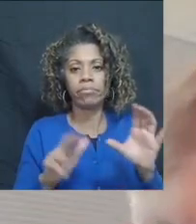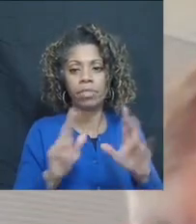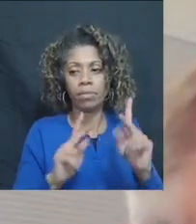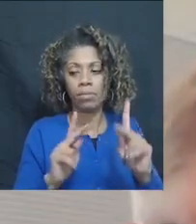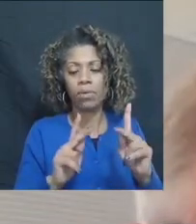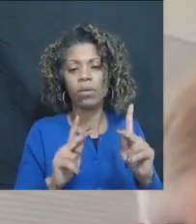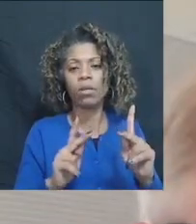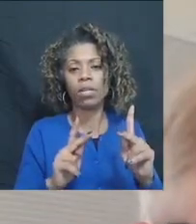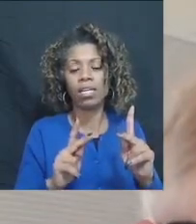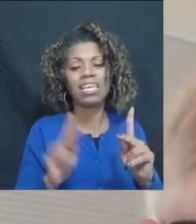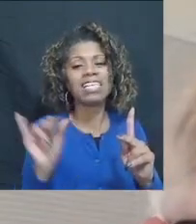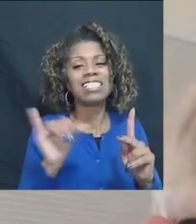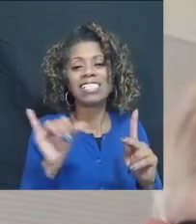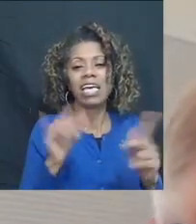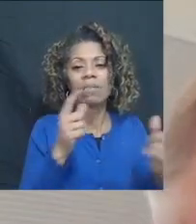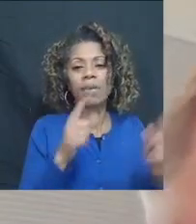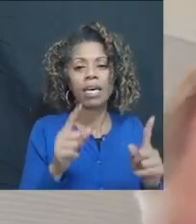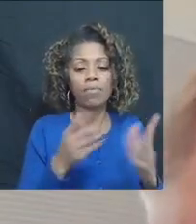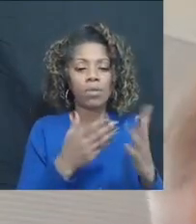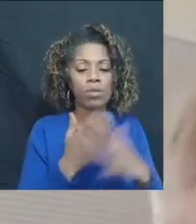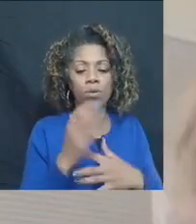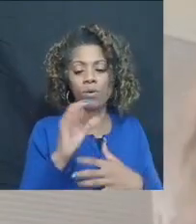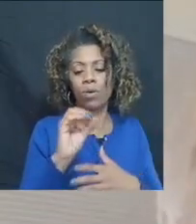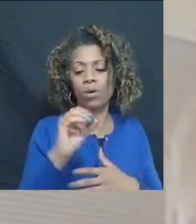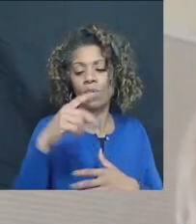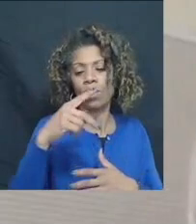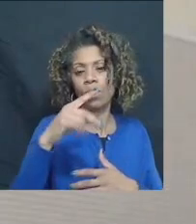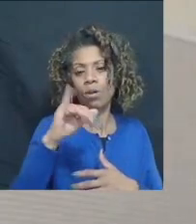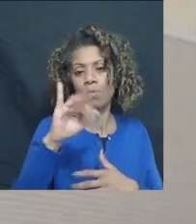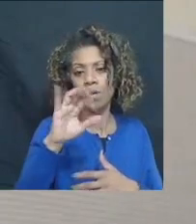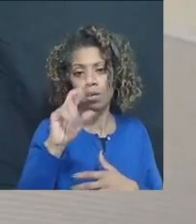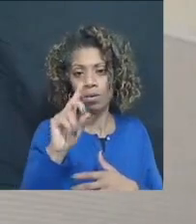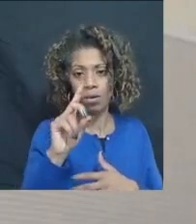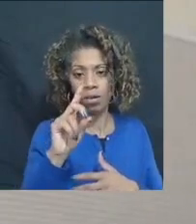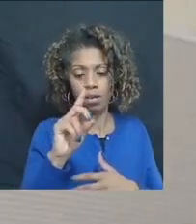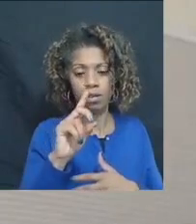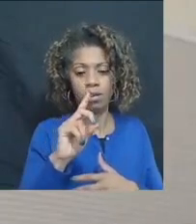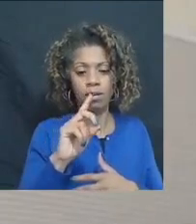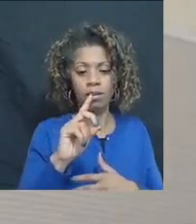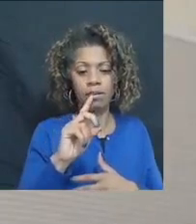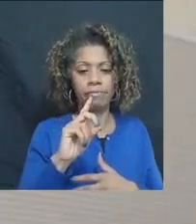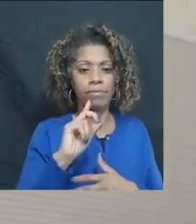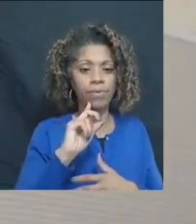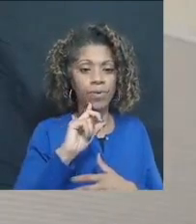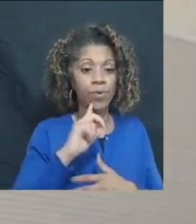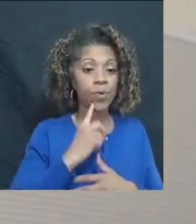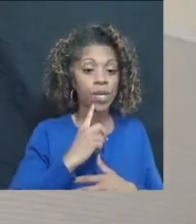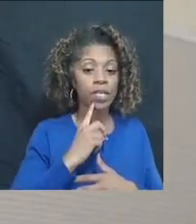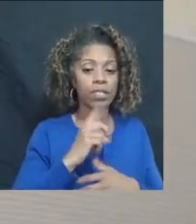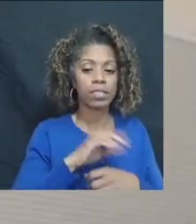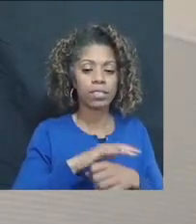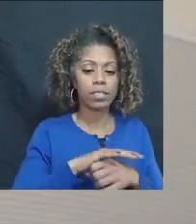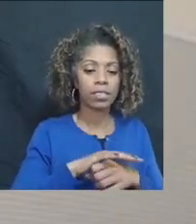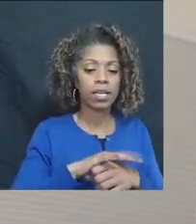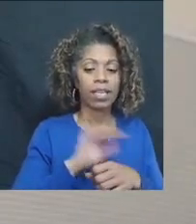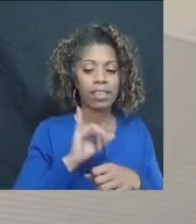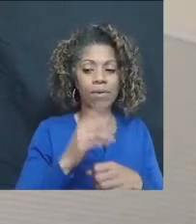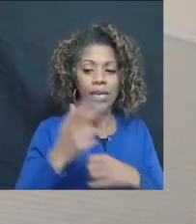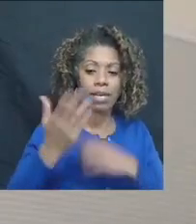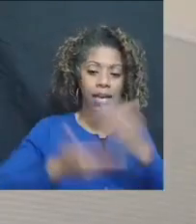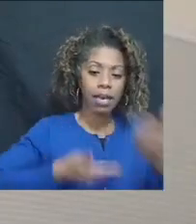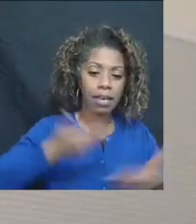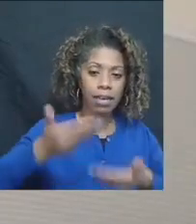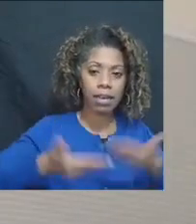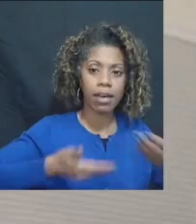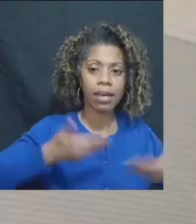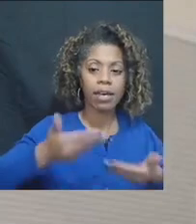those staff then were hired by health departments because they were so happy with the quality of staff that we were able to hire. So